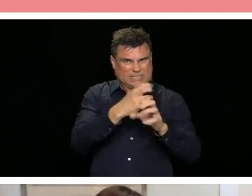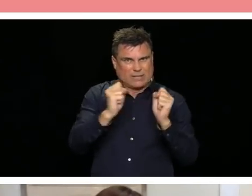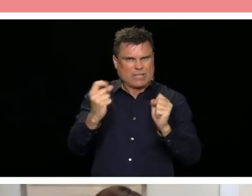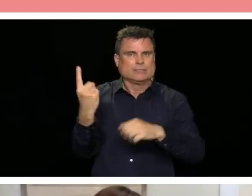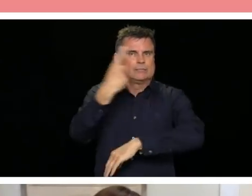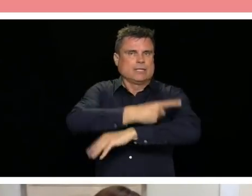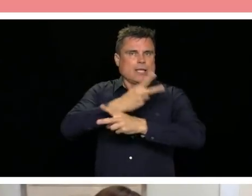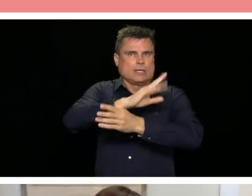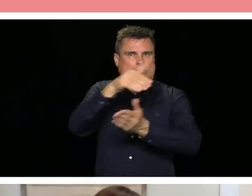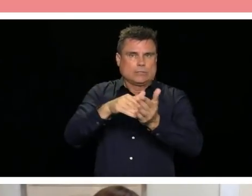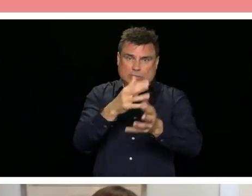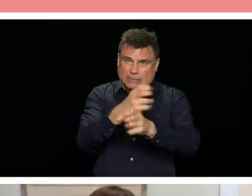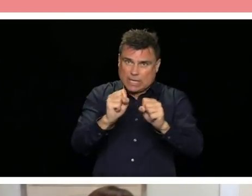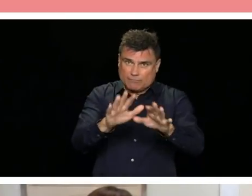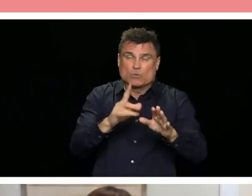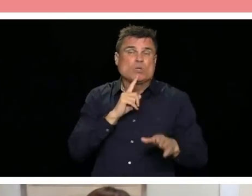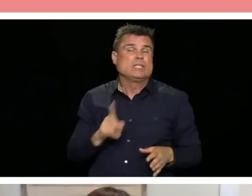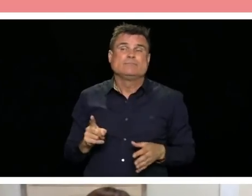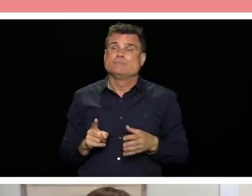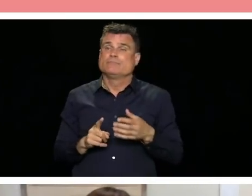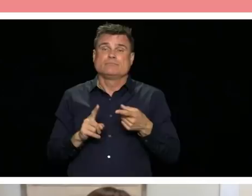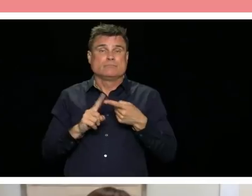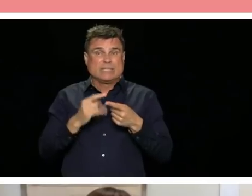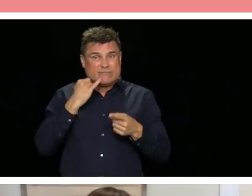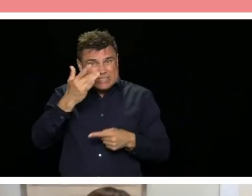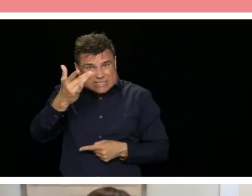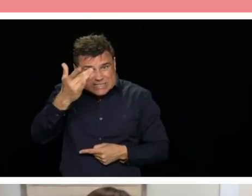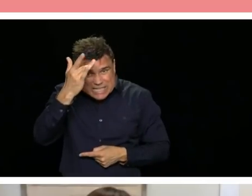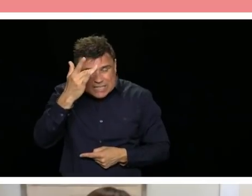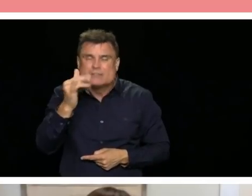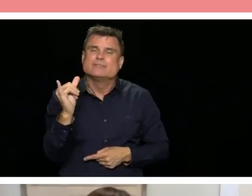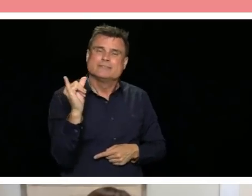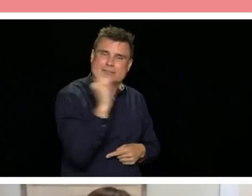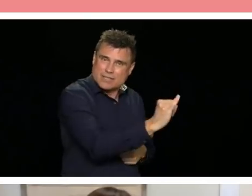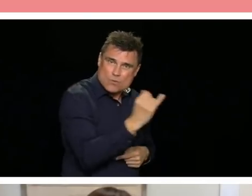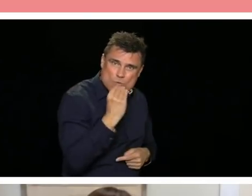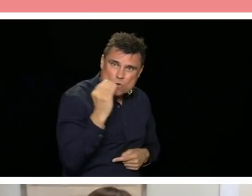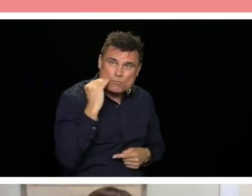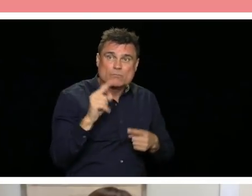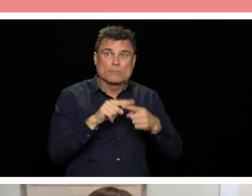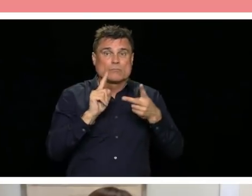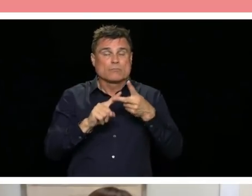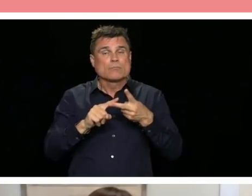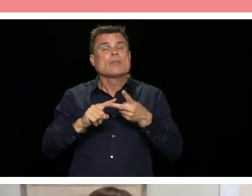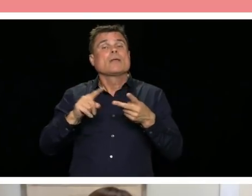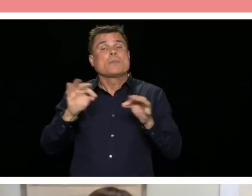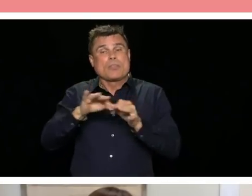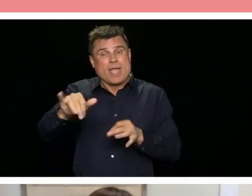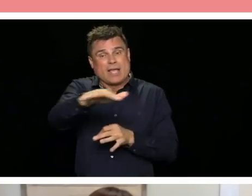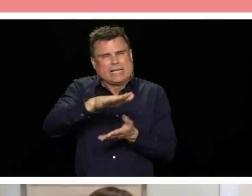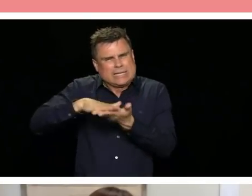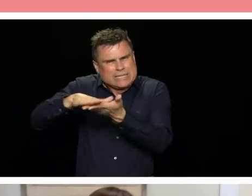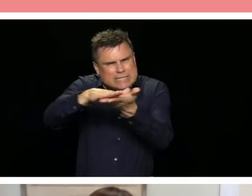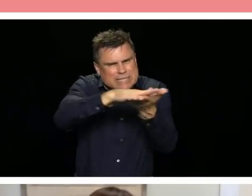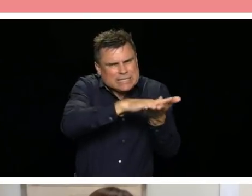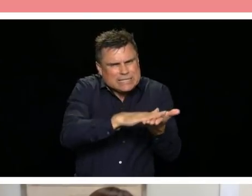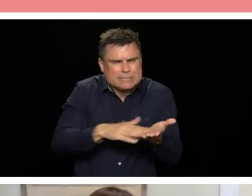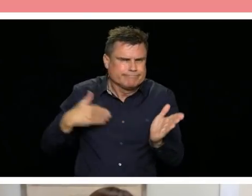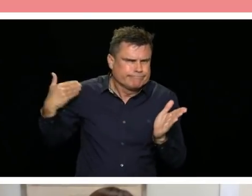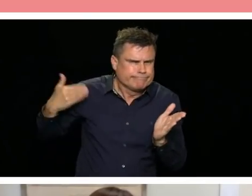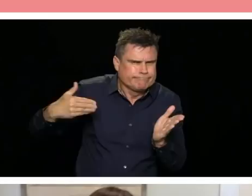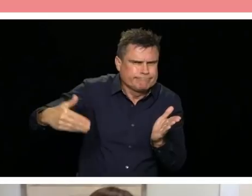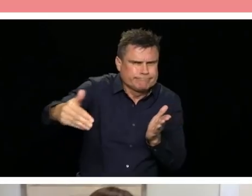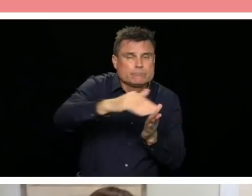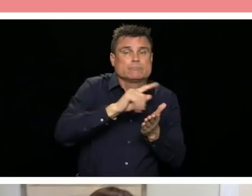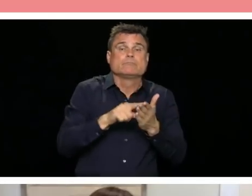a good cleaning in place, we actually know that PPE is not